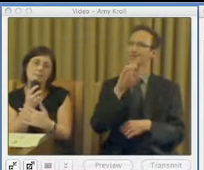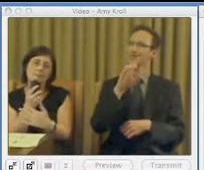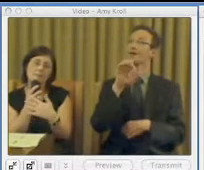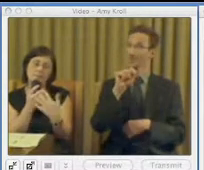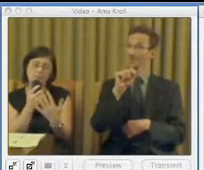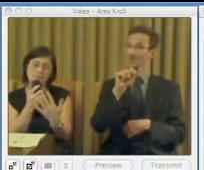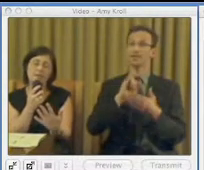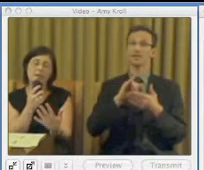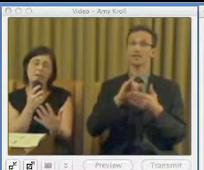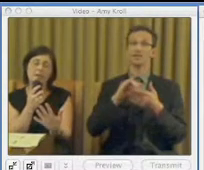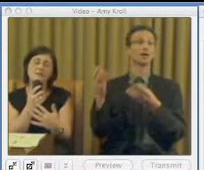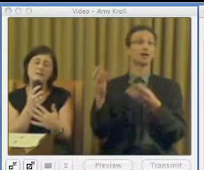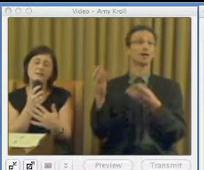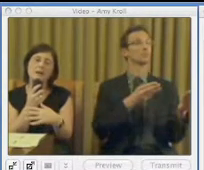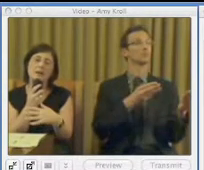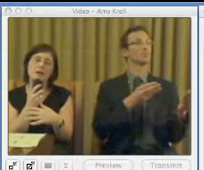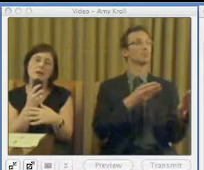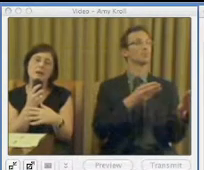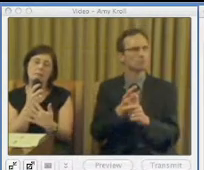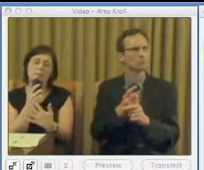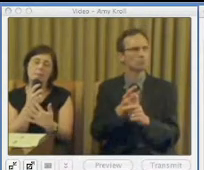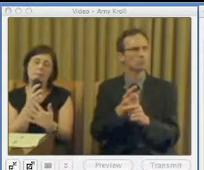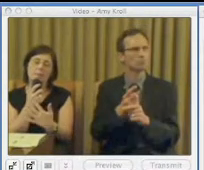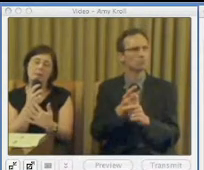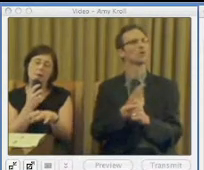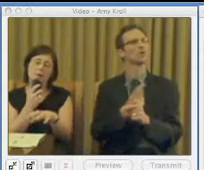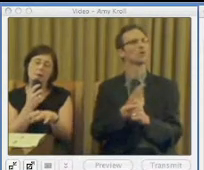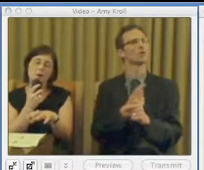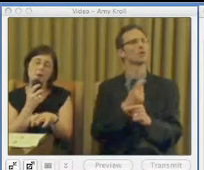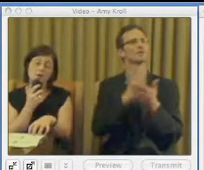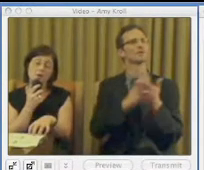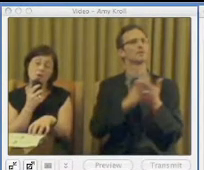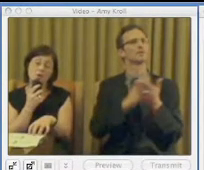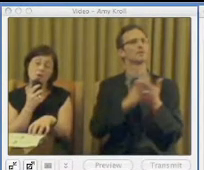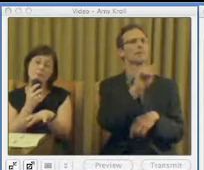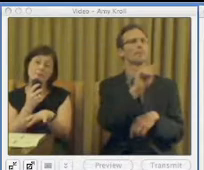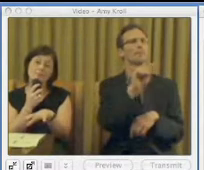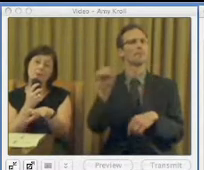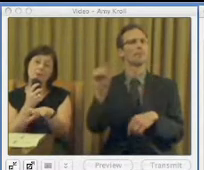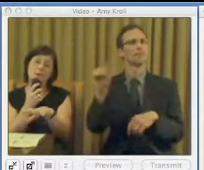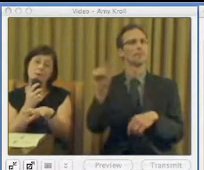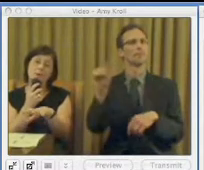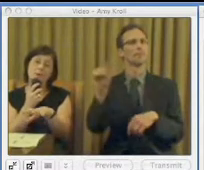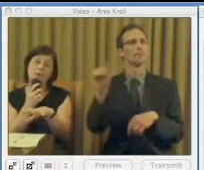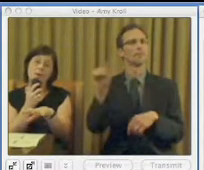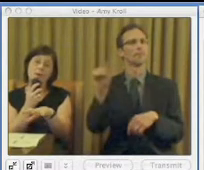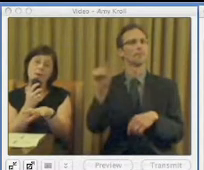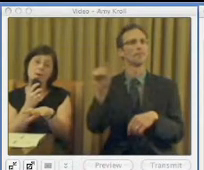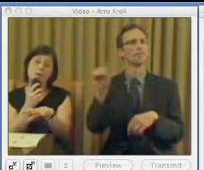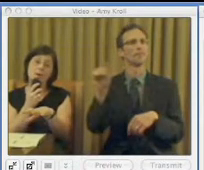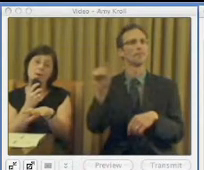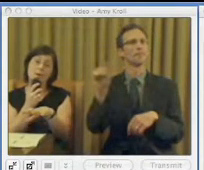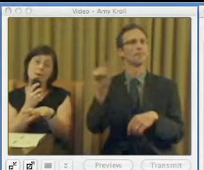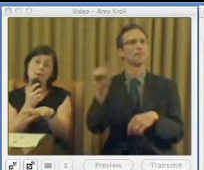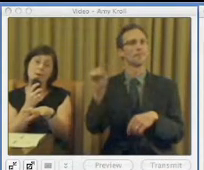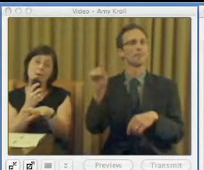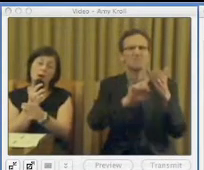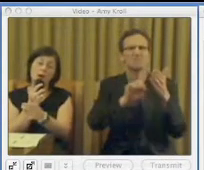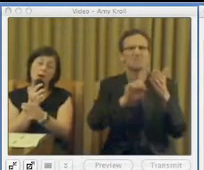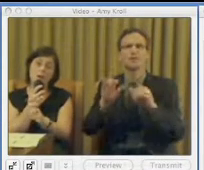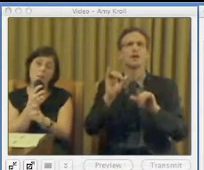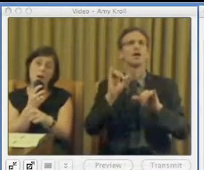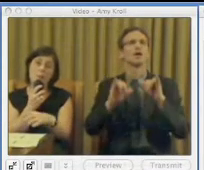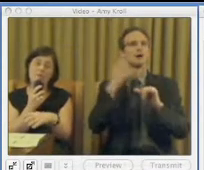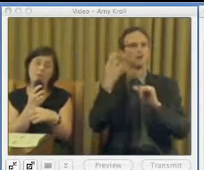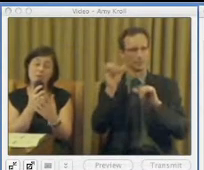I found similar things and made similar recommendations with my research. And what